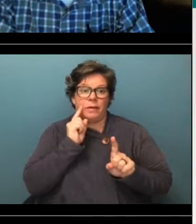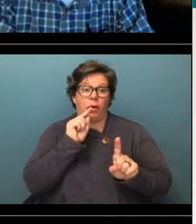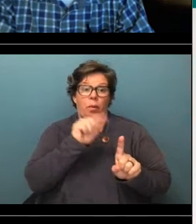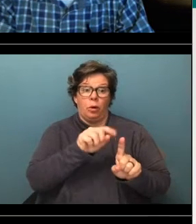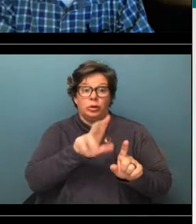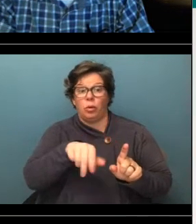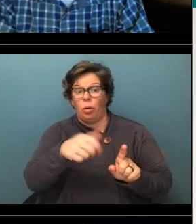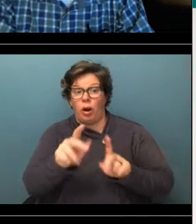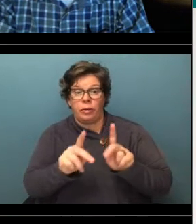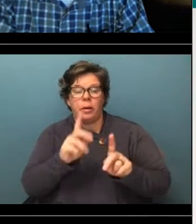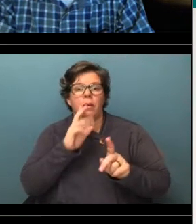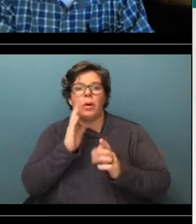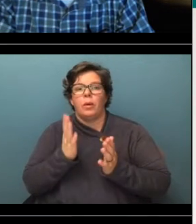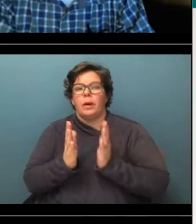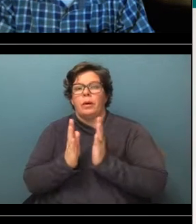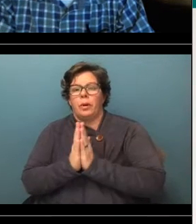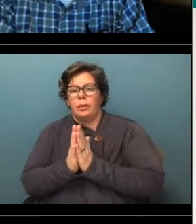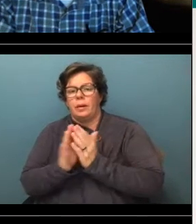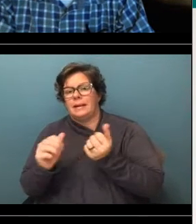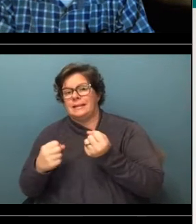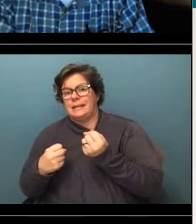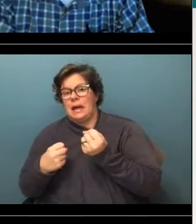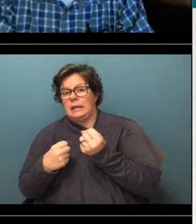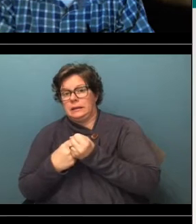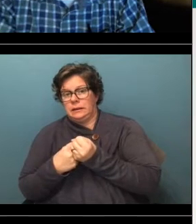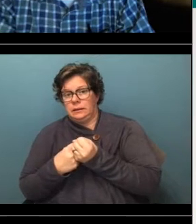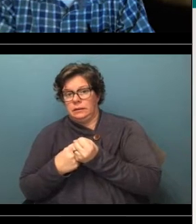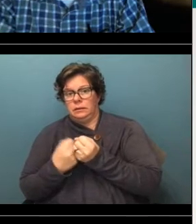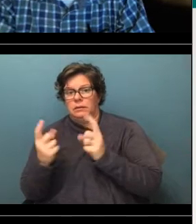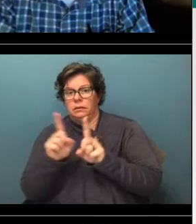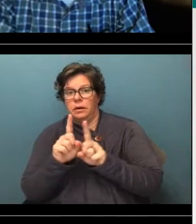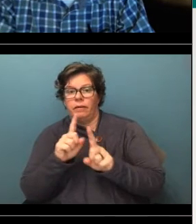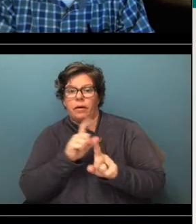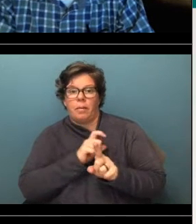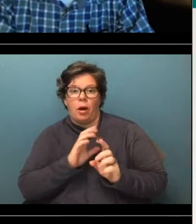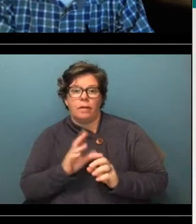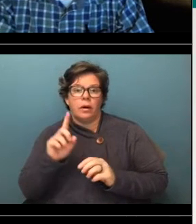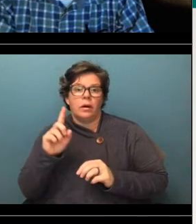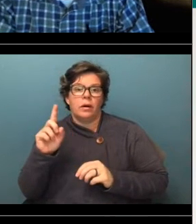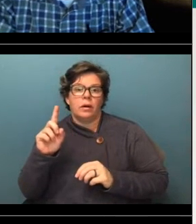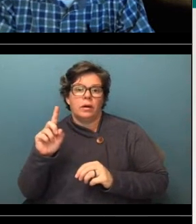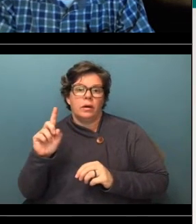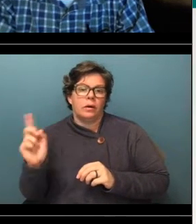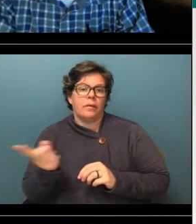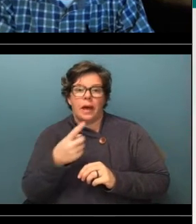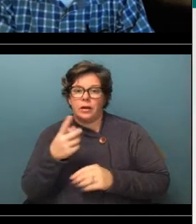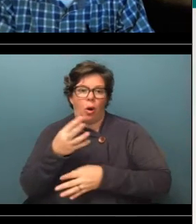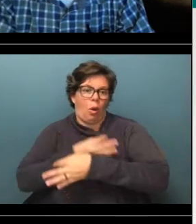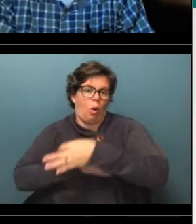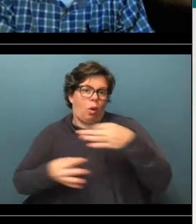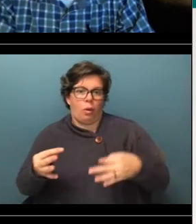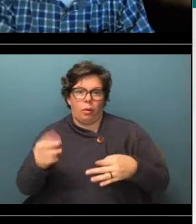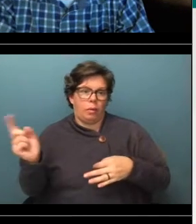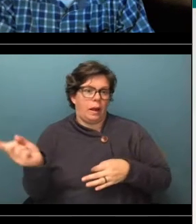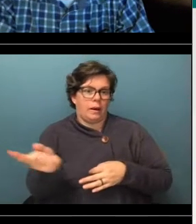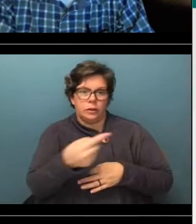so we will request an assist from the officers. They do not always go in lieu of the mobile response